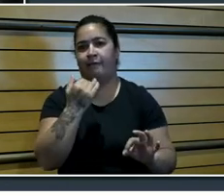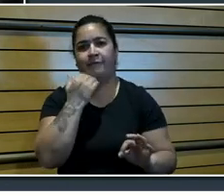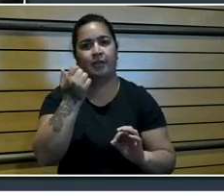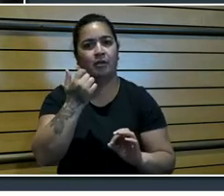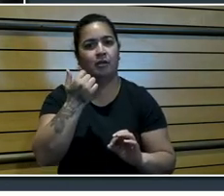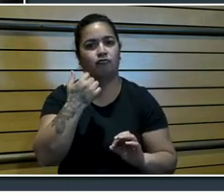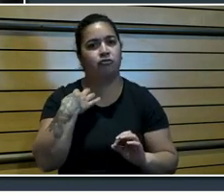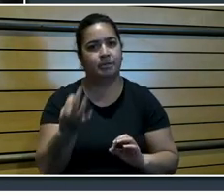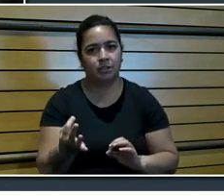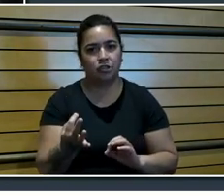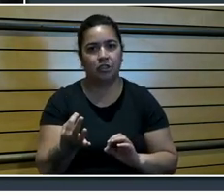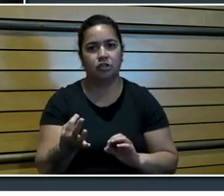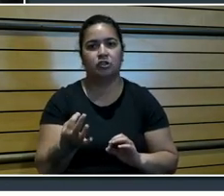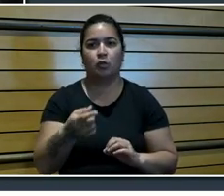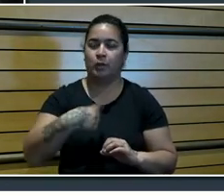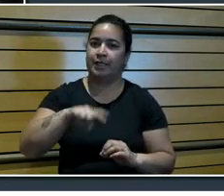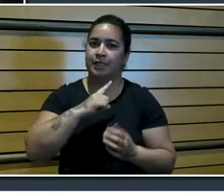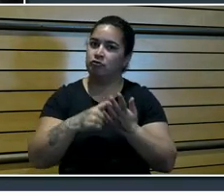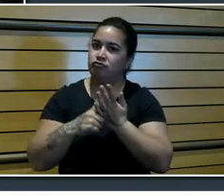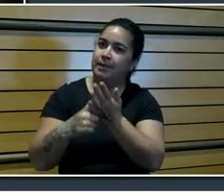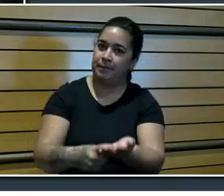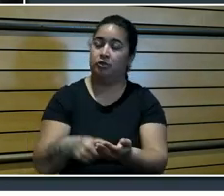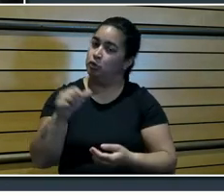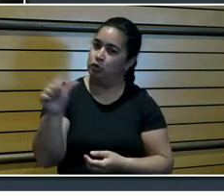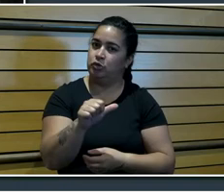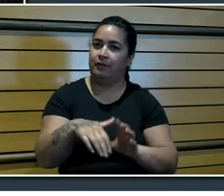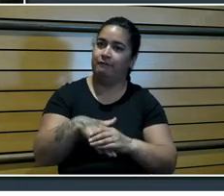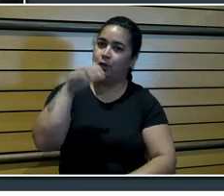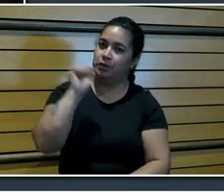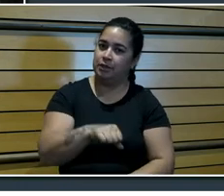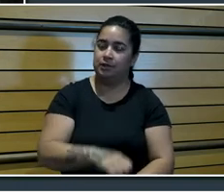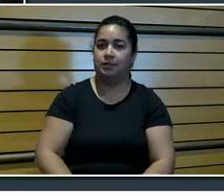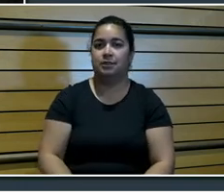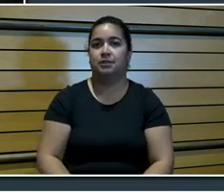for this to be voted through.